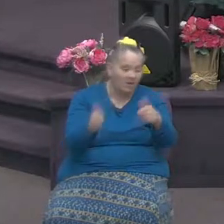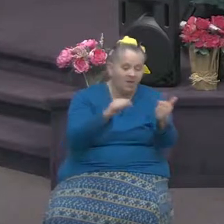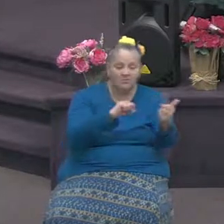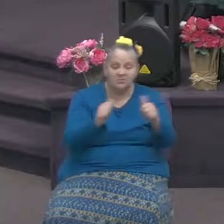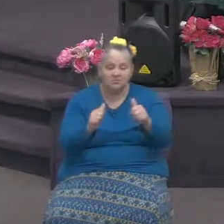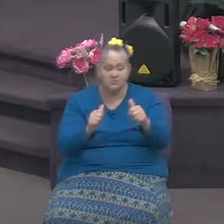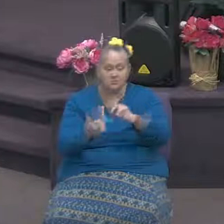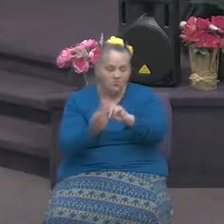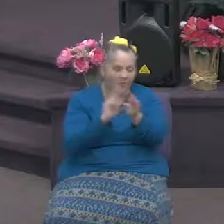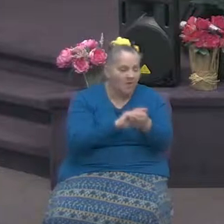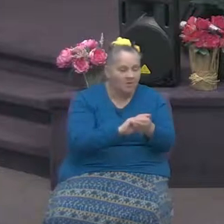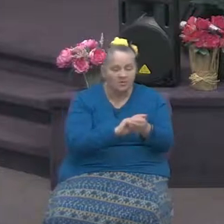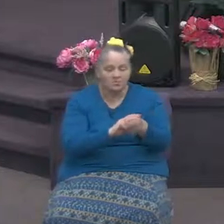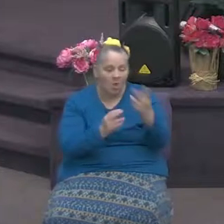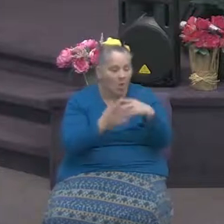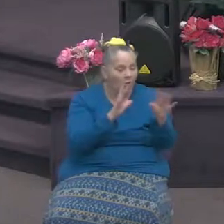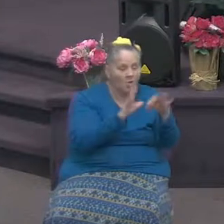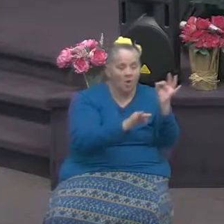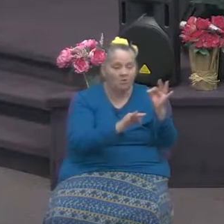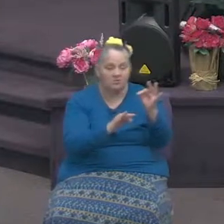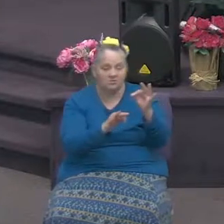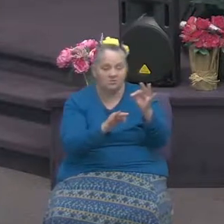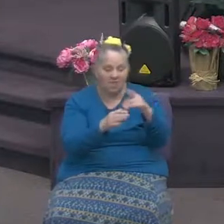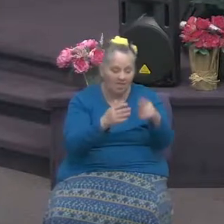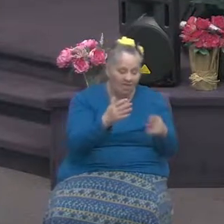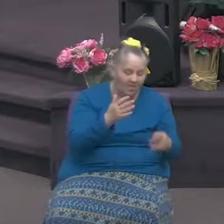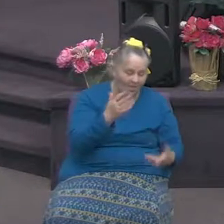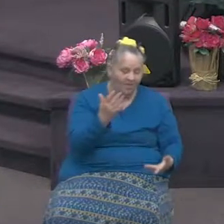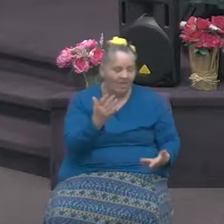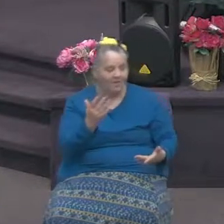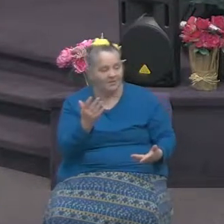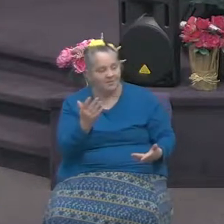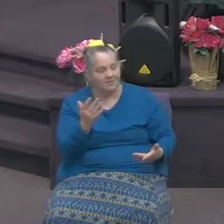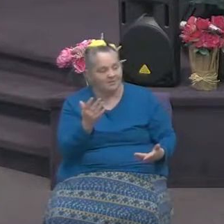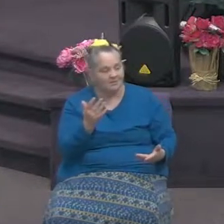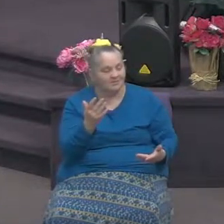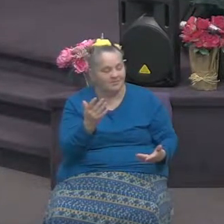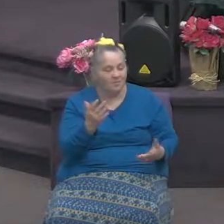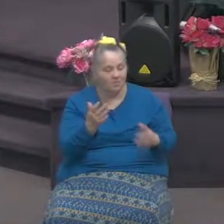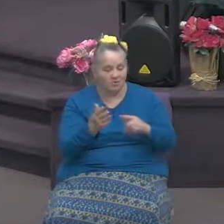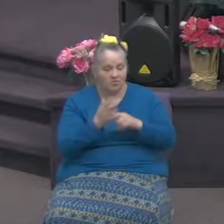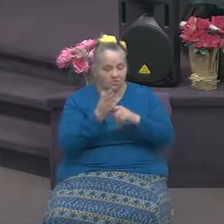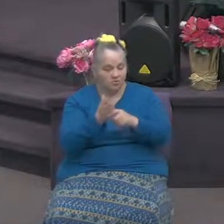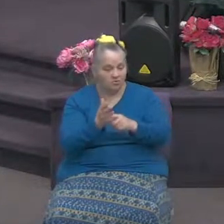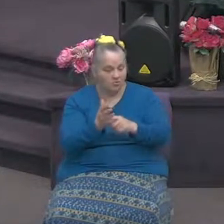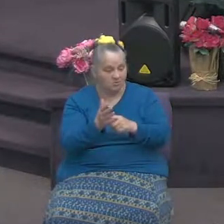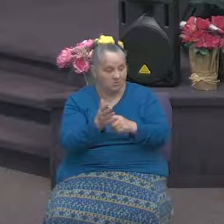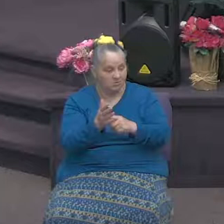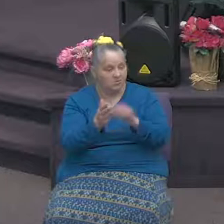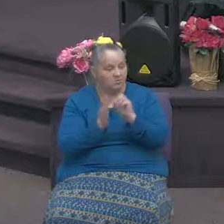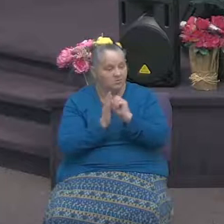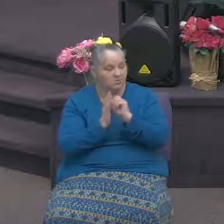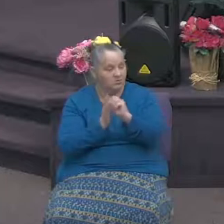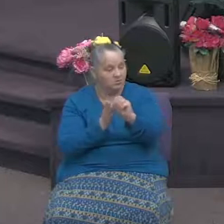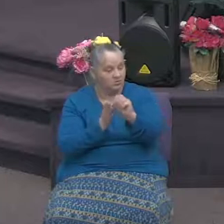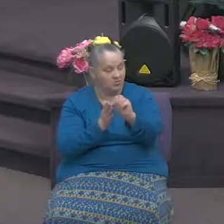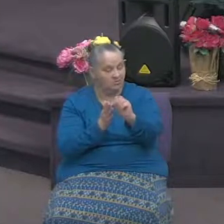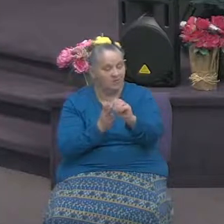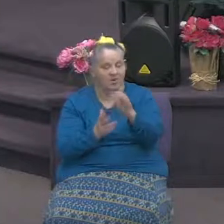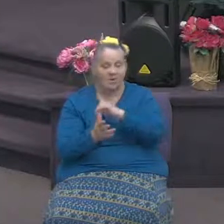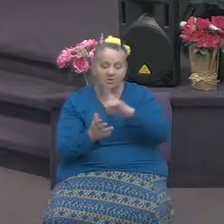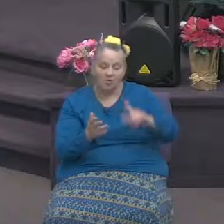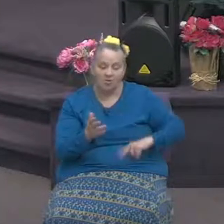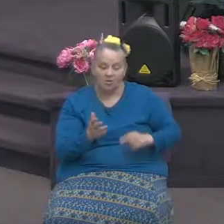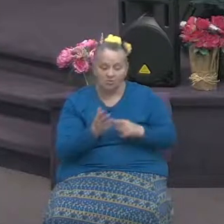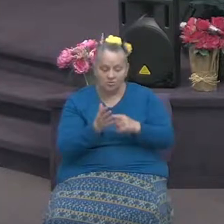baptism, repentance, the Holy Ghost. I want to show you something in Scripture, and the Lord